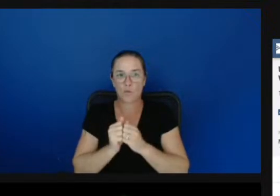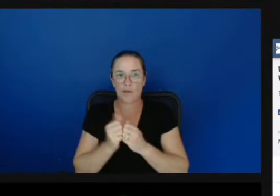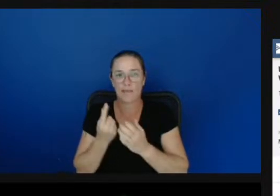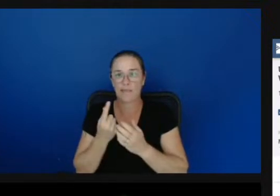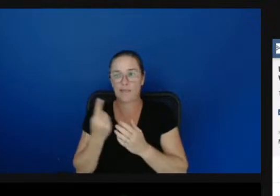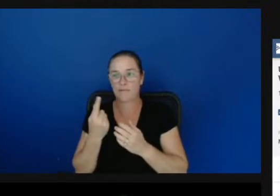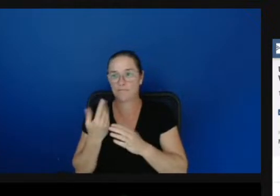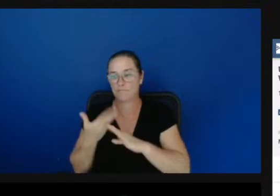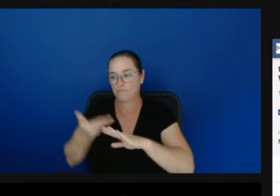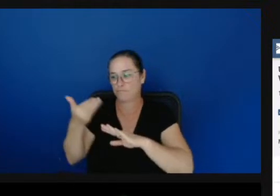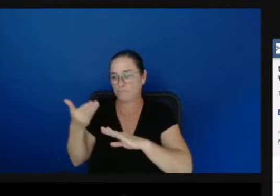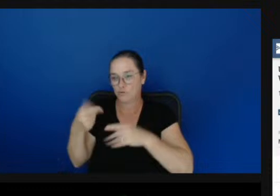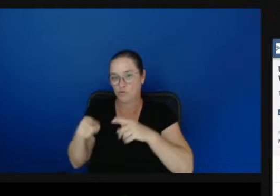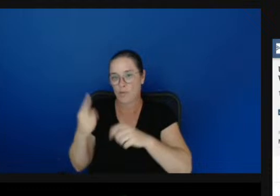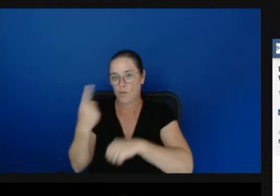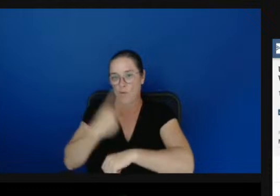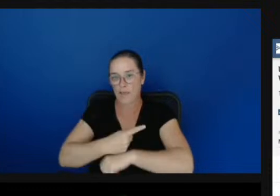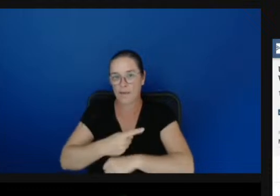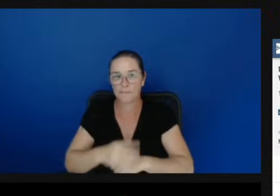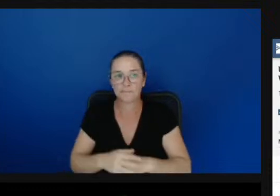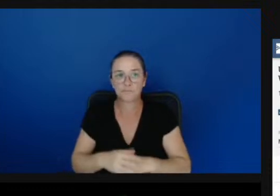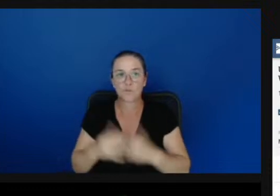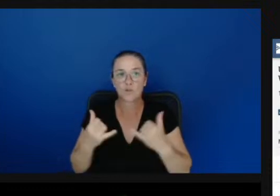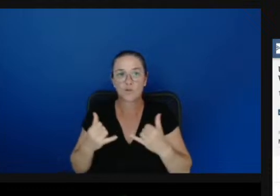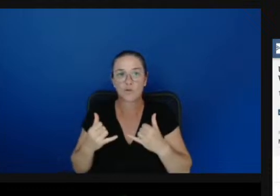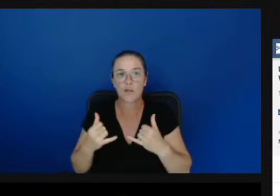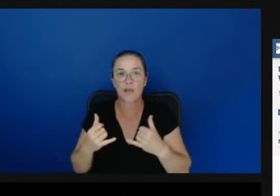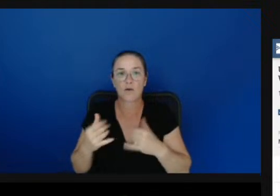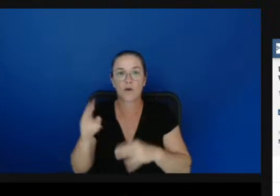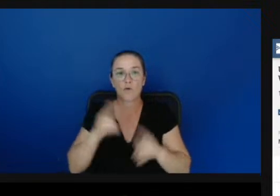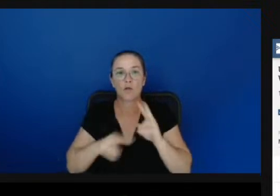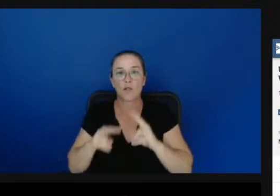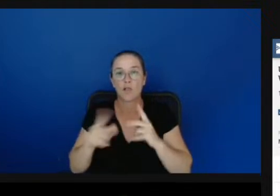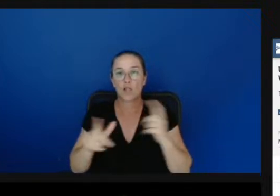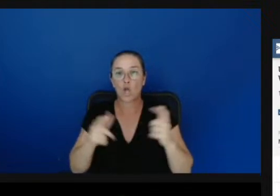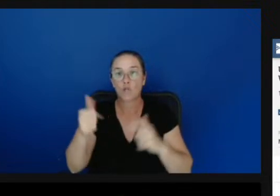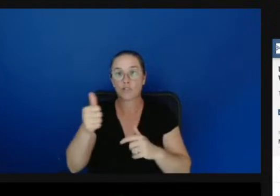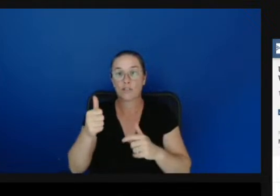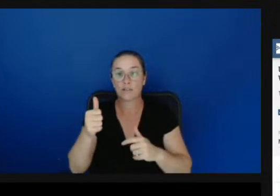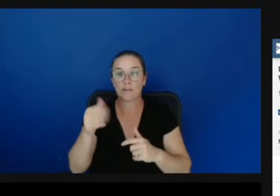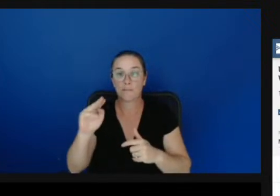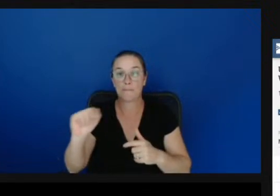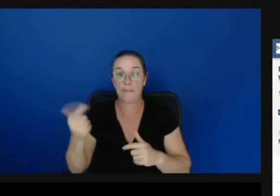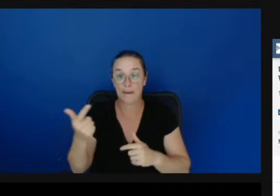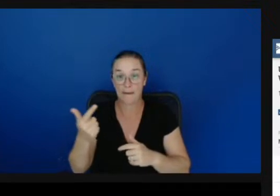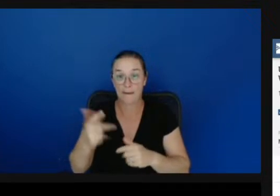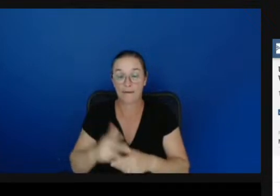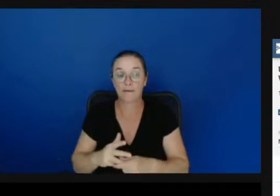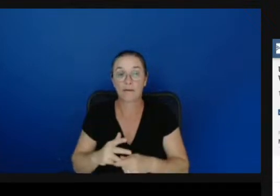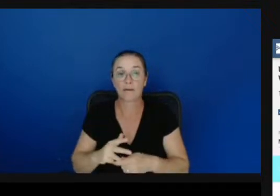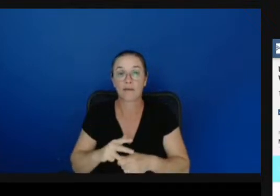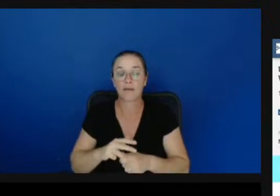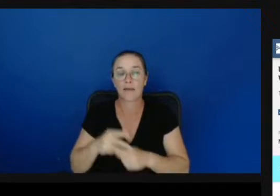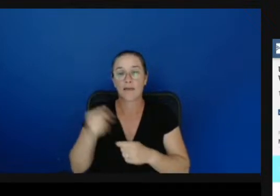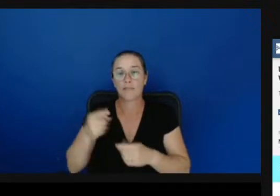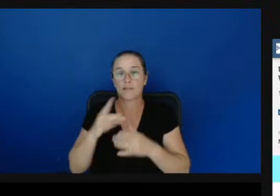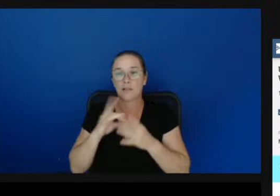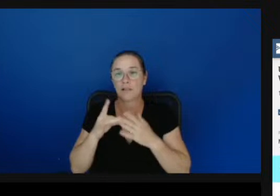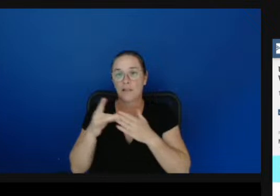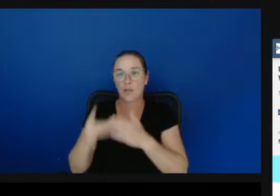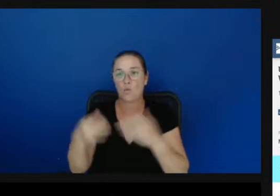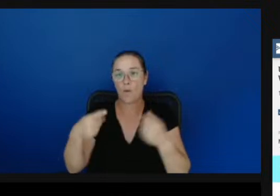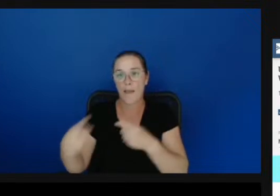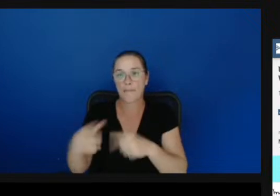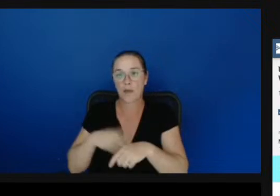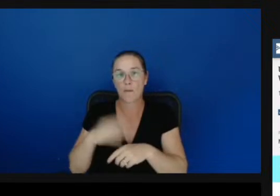So let's come and rearrange our graph by largest magnitude. And this will bring us to what happened on Monday, because we